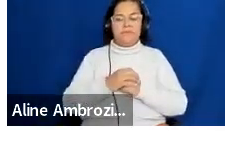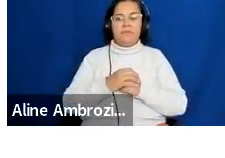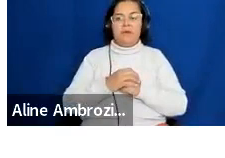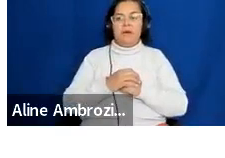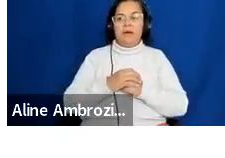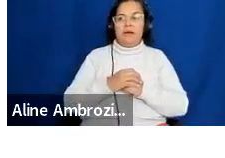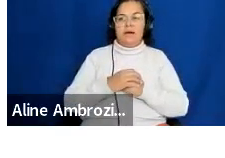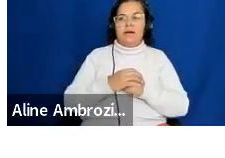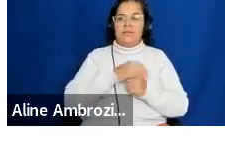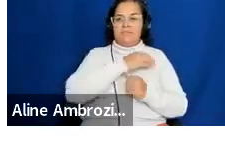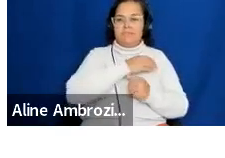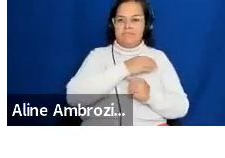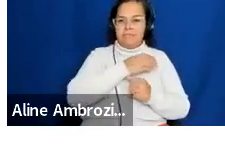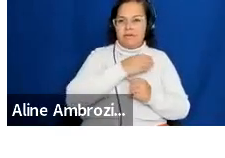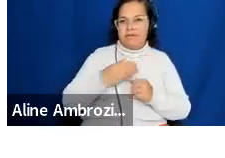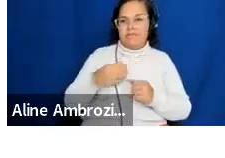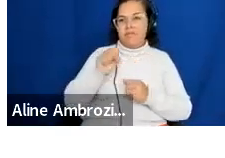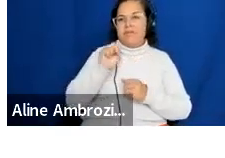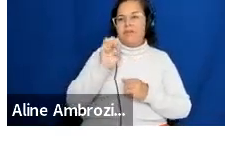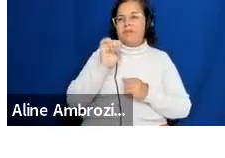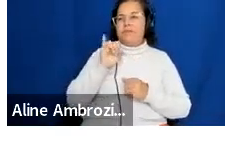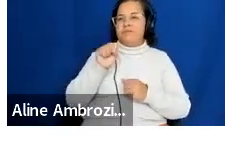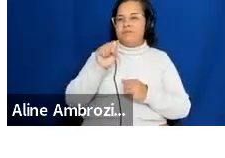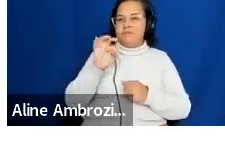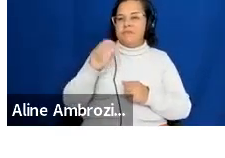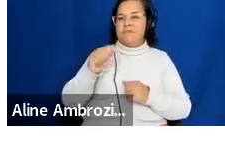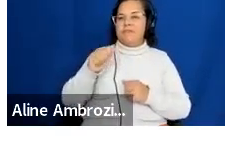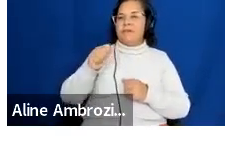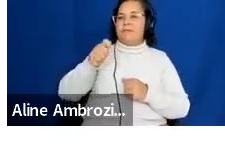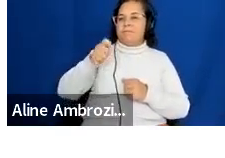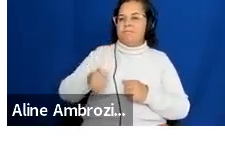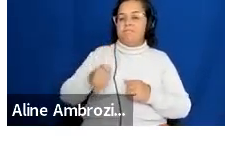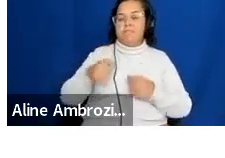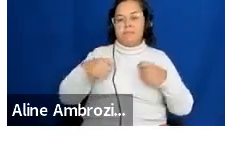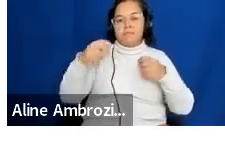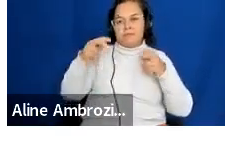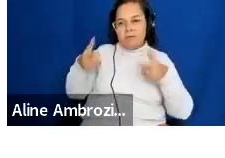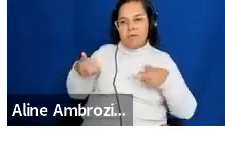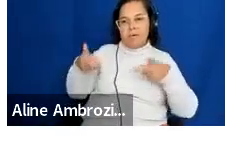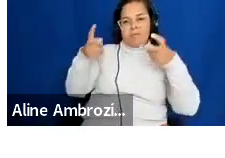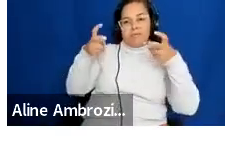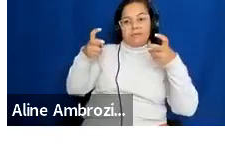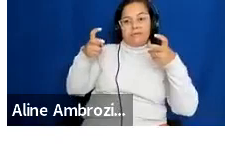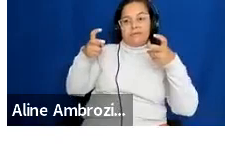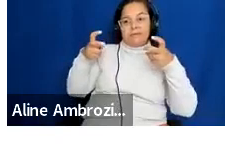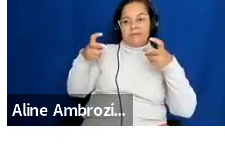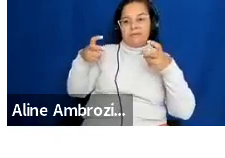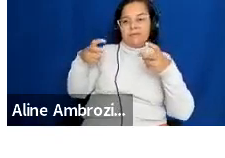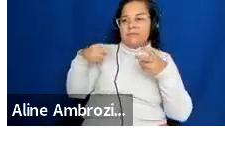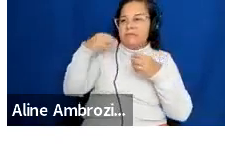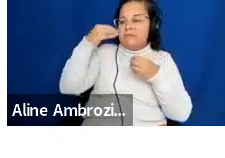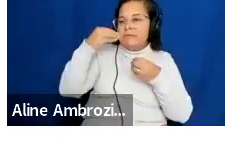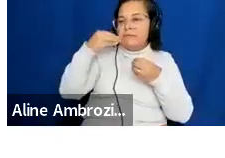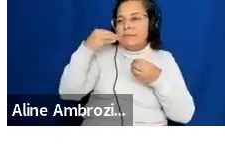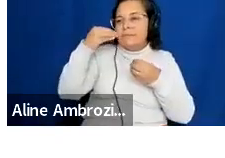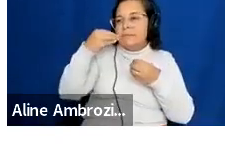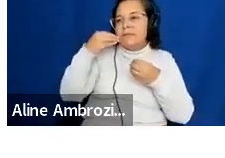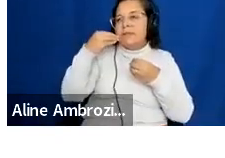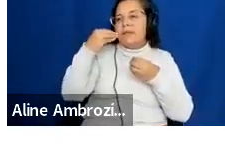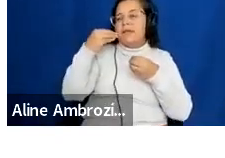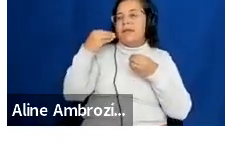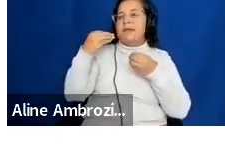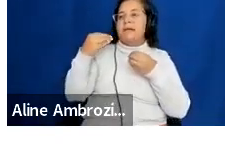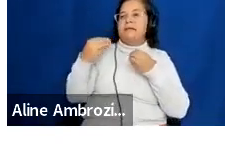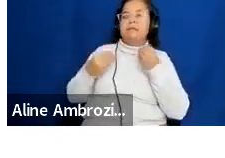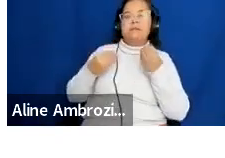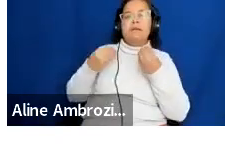And Smith puts it this way. He says, for Marx, hidden inside these very absurd forms was a human